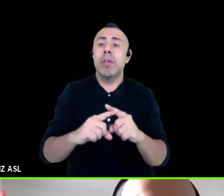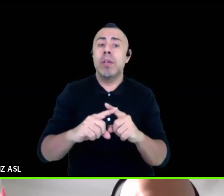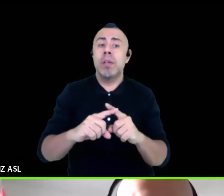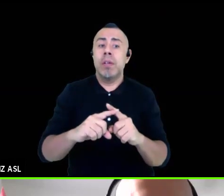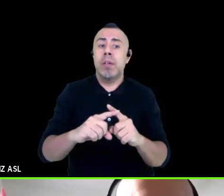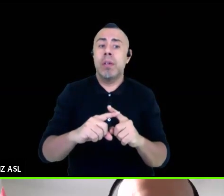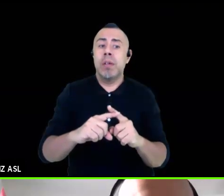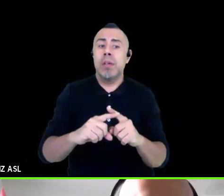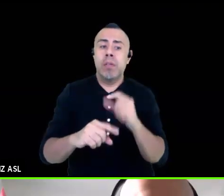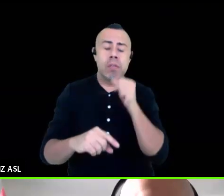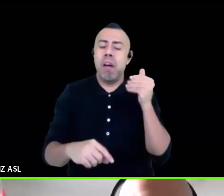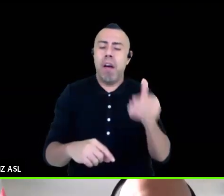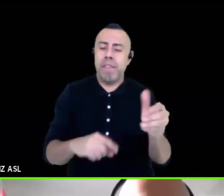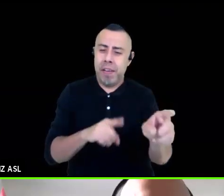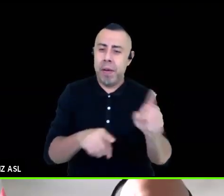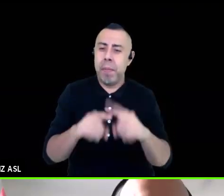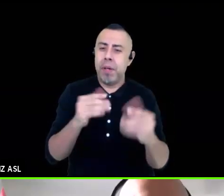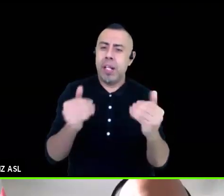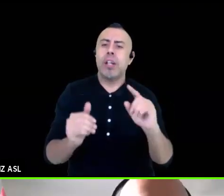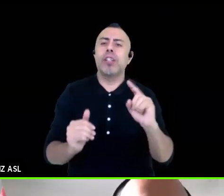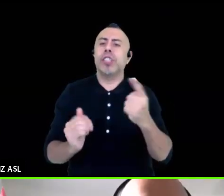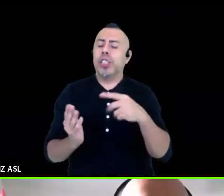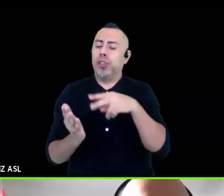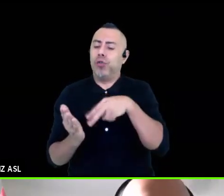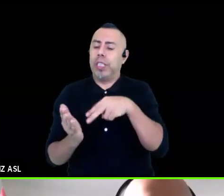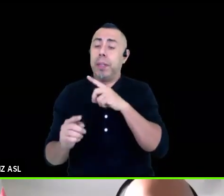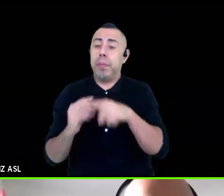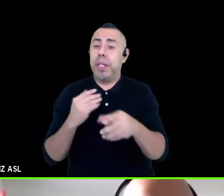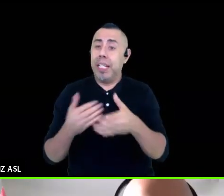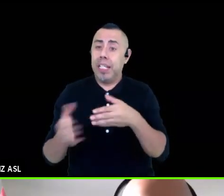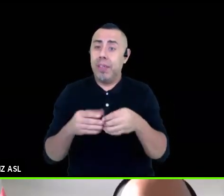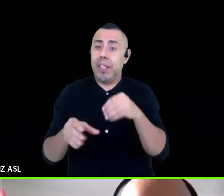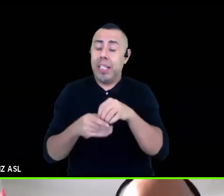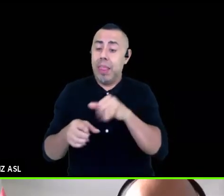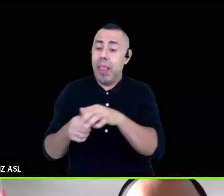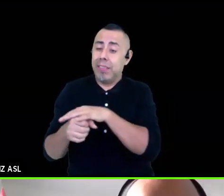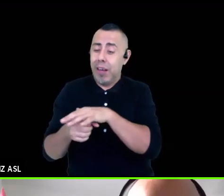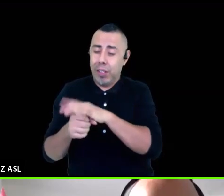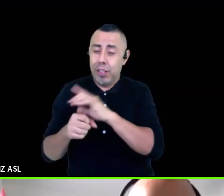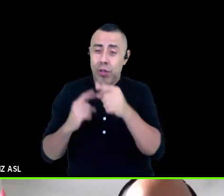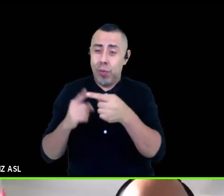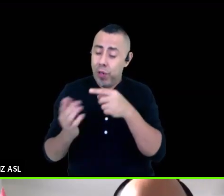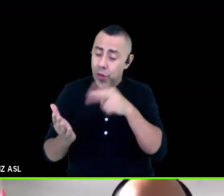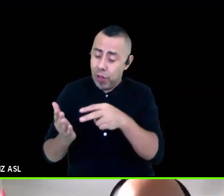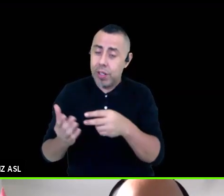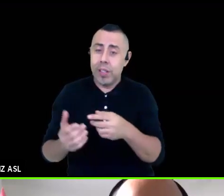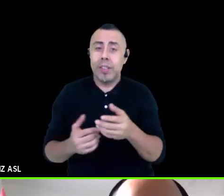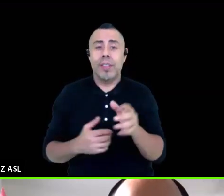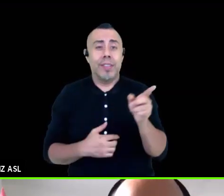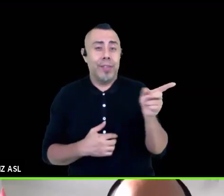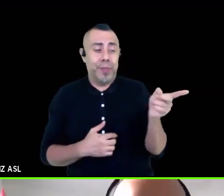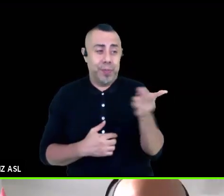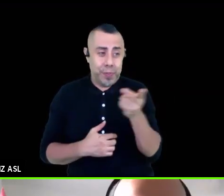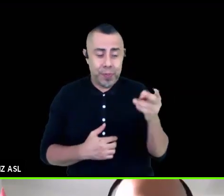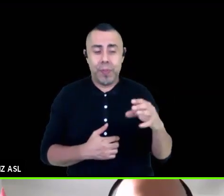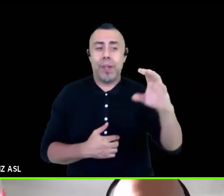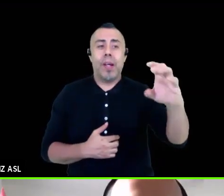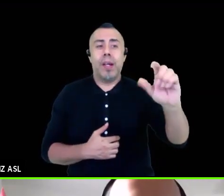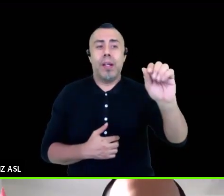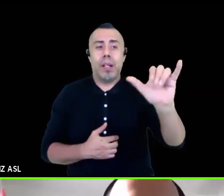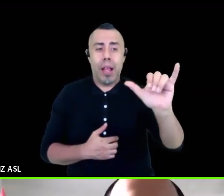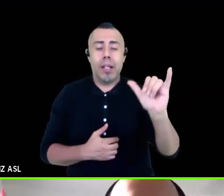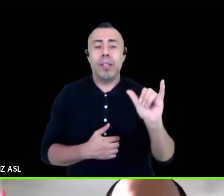it's just been the readings, but even in those pockets, the conversations I've had with you two and Clay and anyone